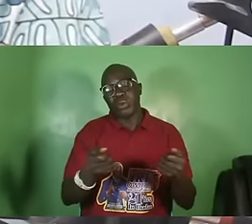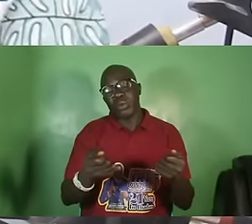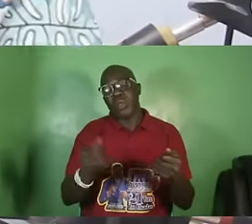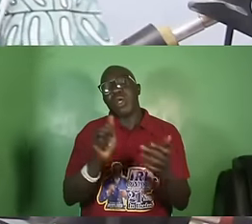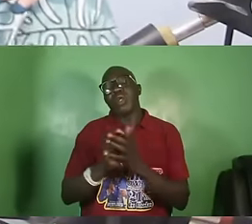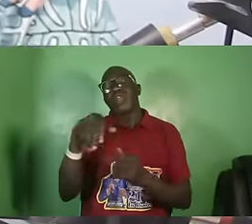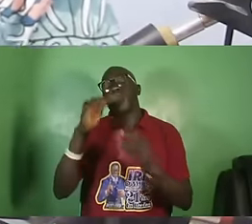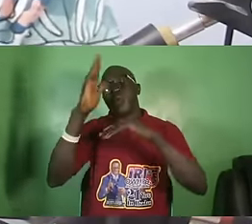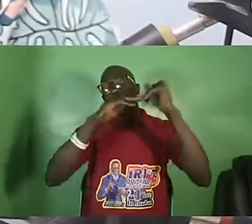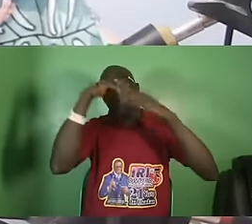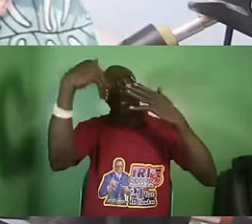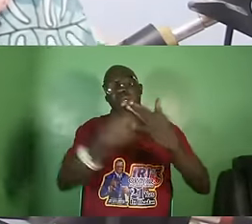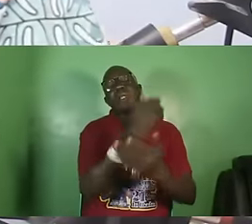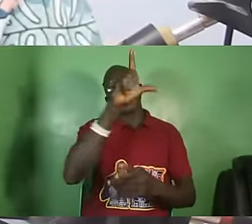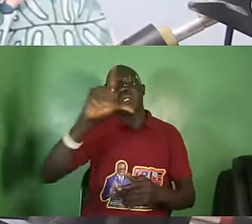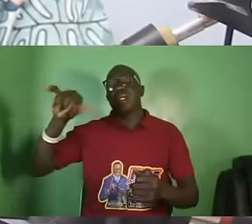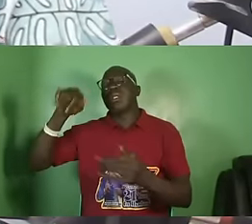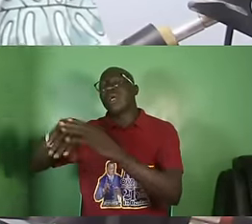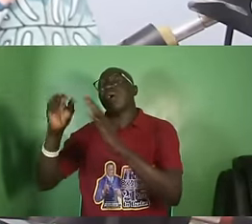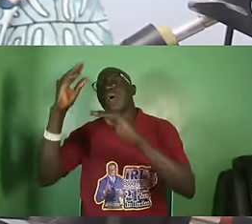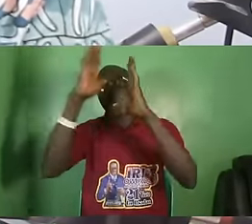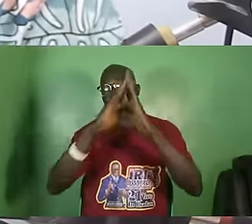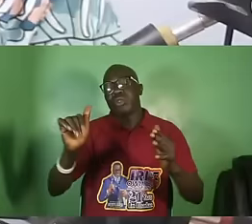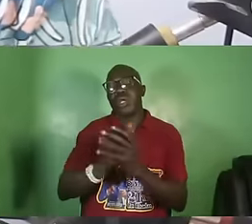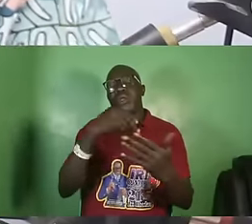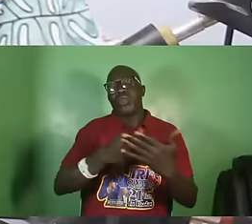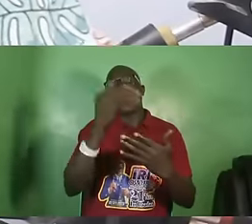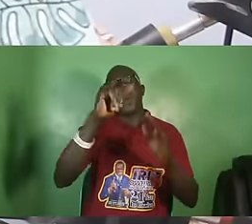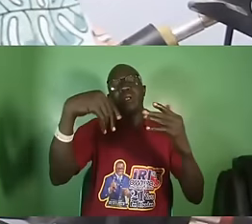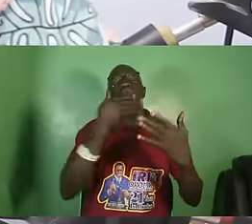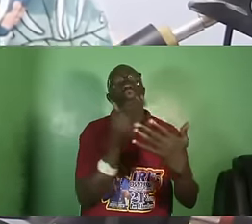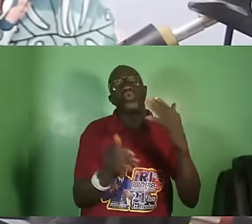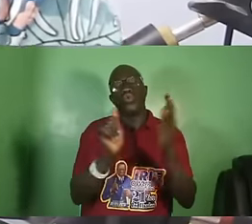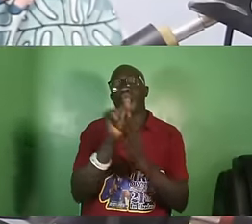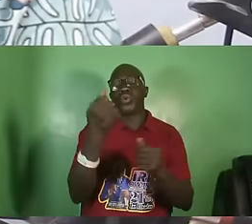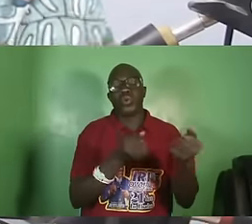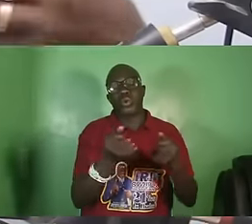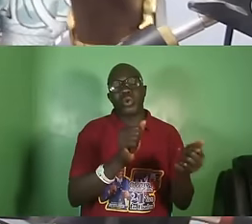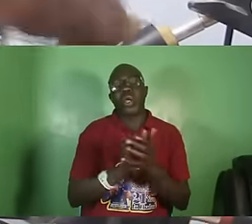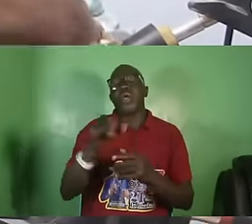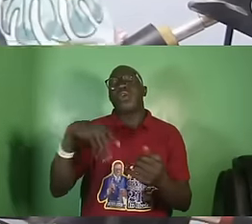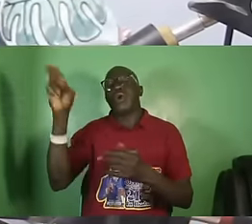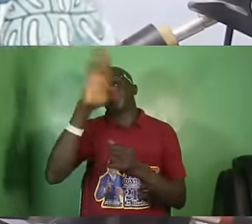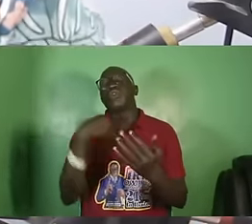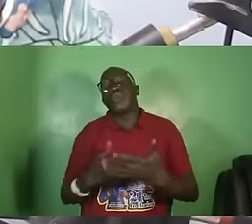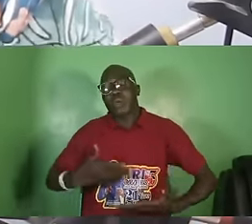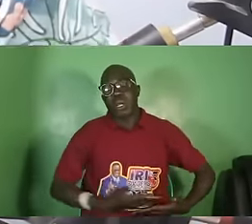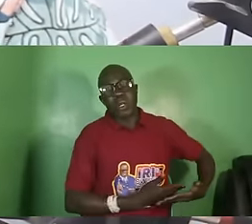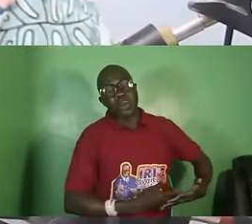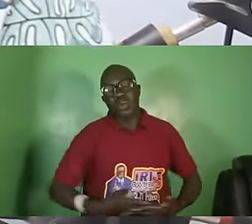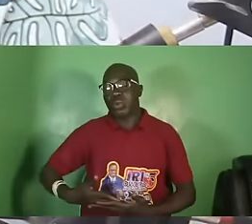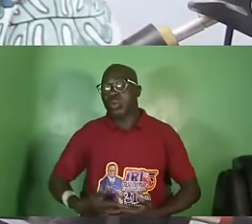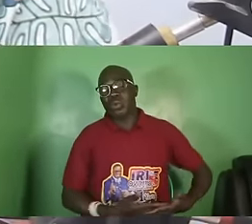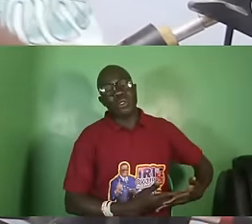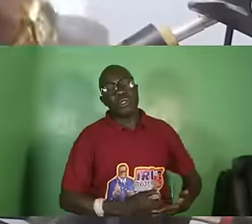buy car. Wa kwa ile igbalodo. Amen. See mother now. Wa ra moto igbalodo. Amen. To buy mother now. Wa fowo ye gbo mojo. Amen.